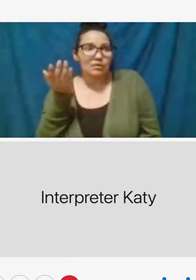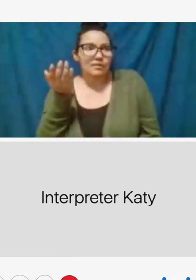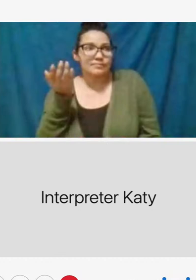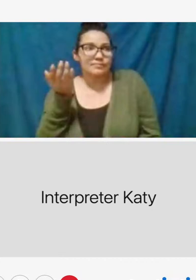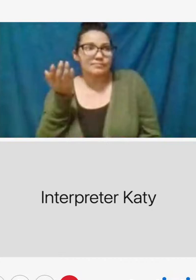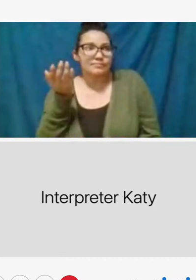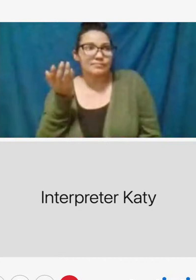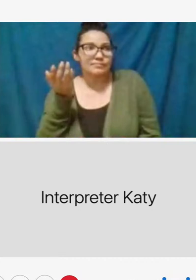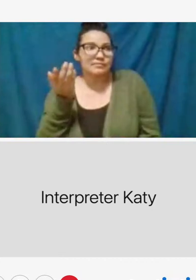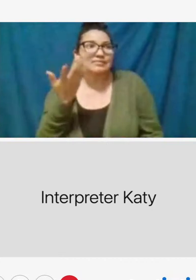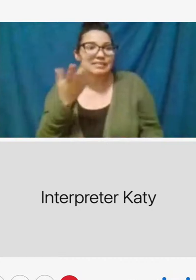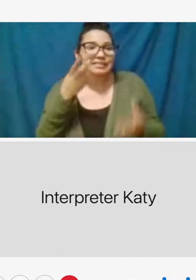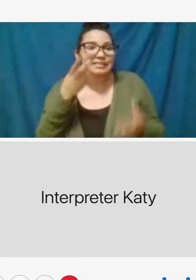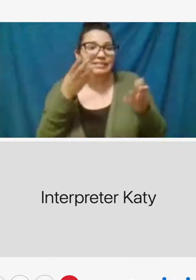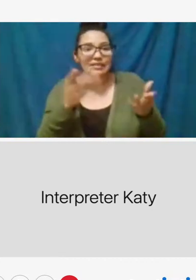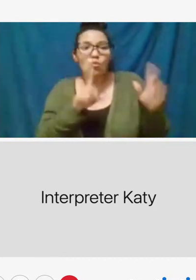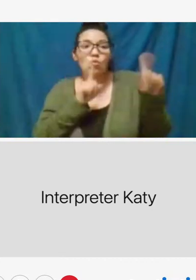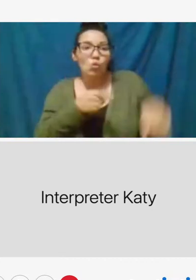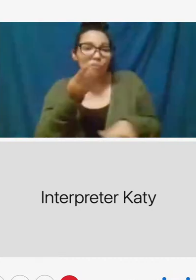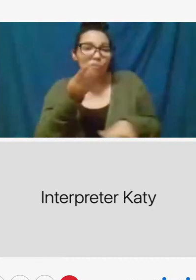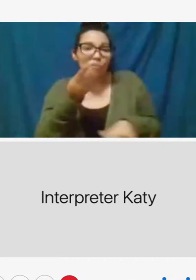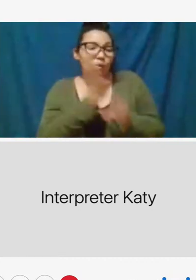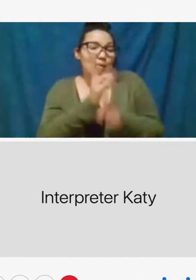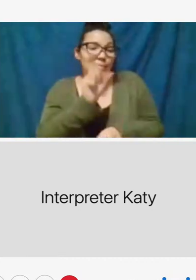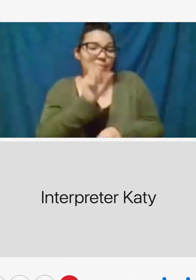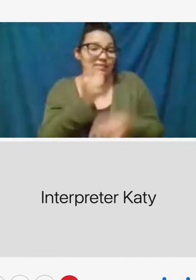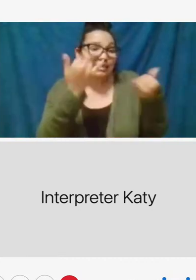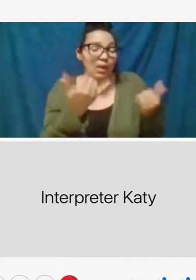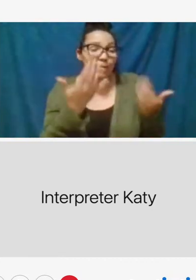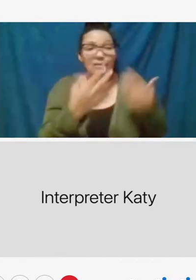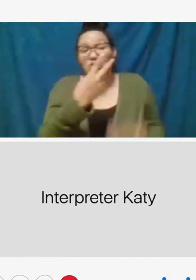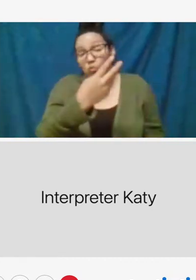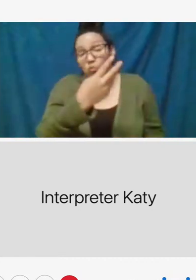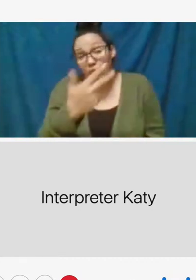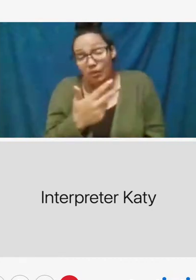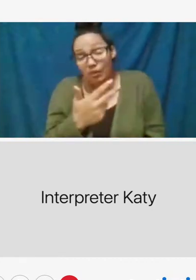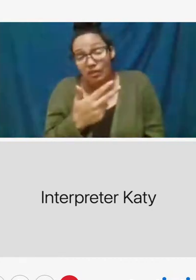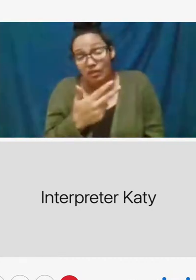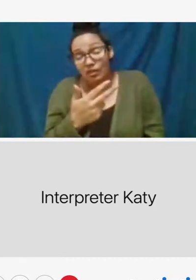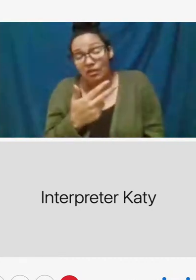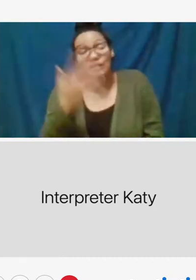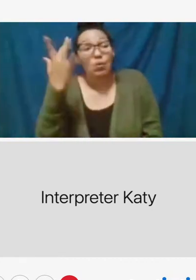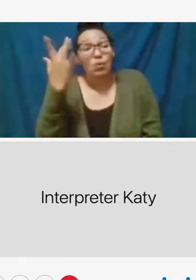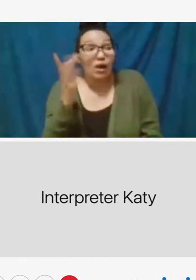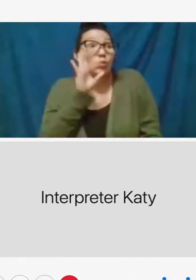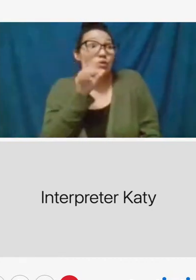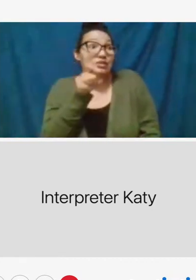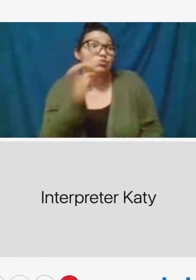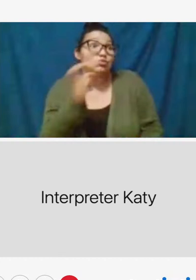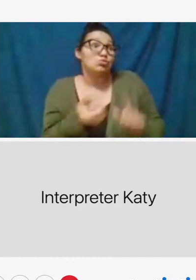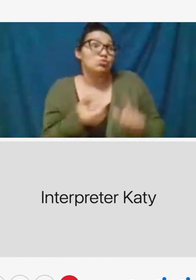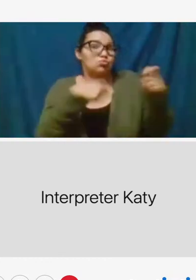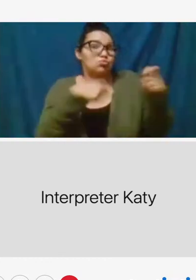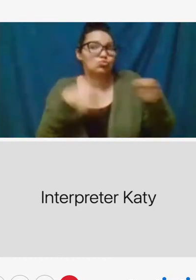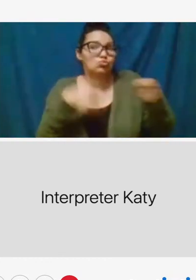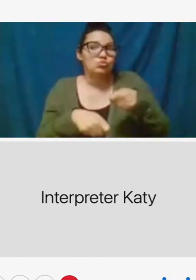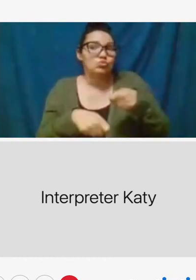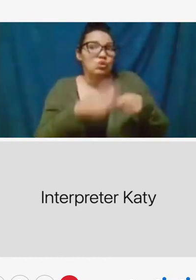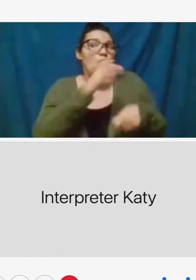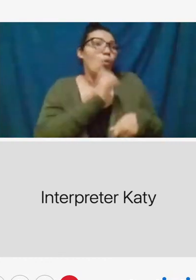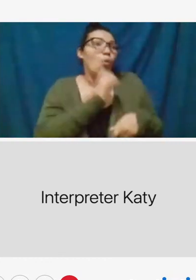buses now maybe two or three cuz eventually we're going to need to change them out from older ones for anything